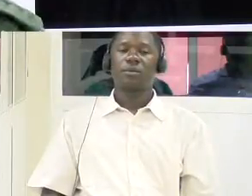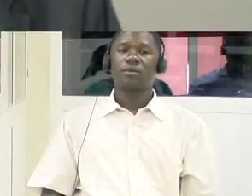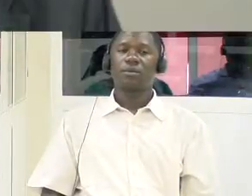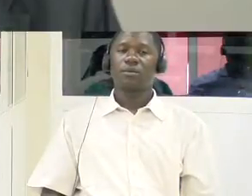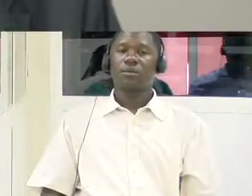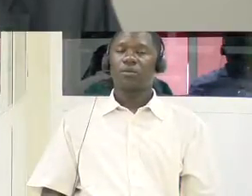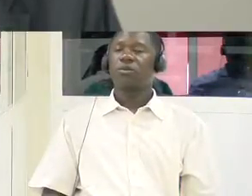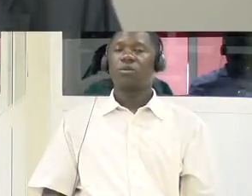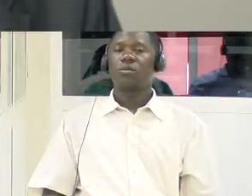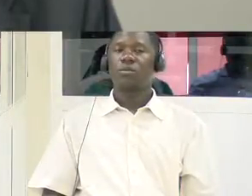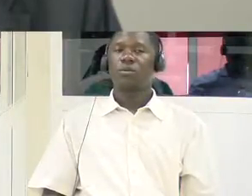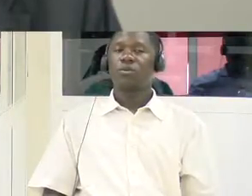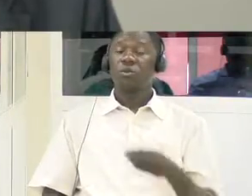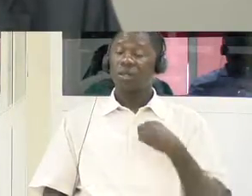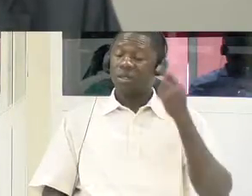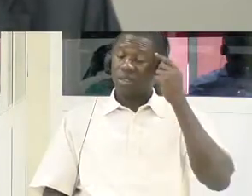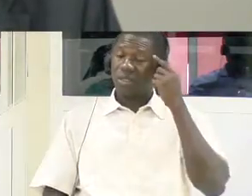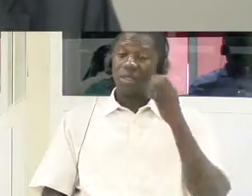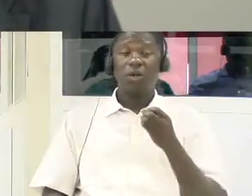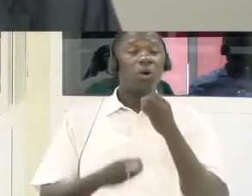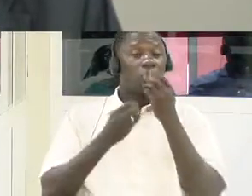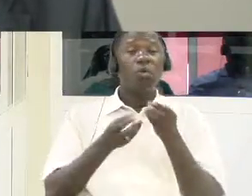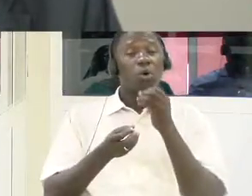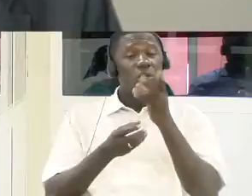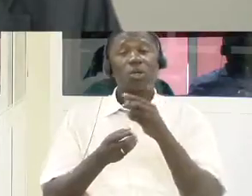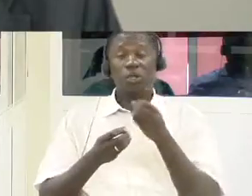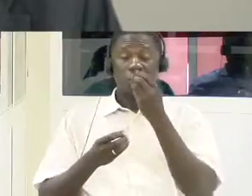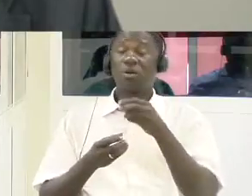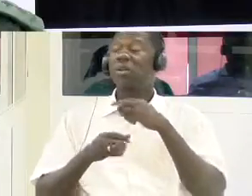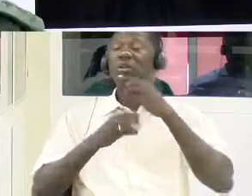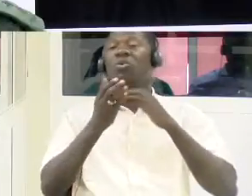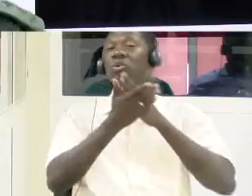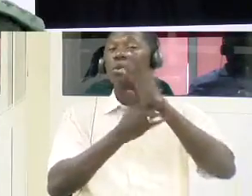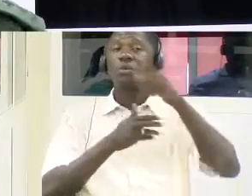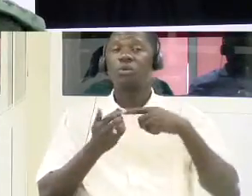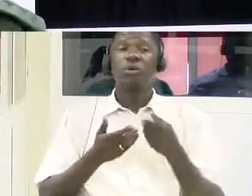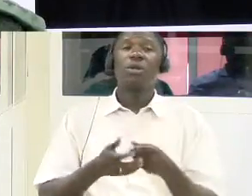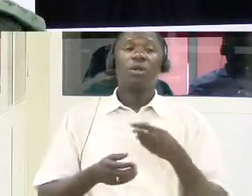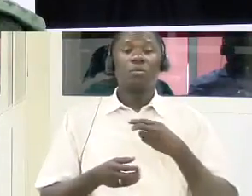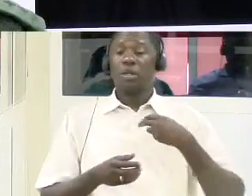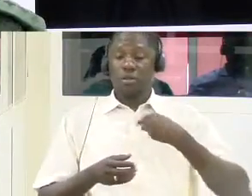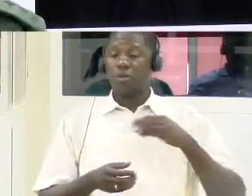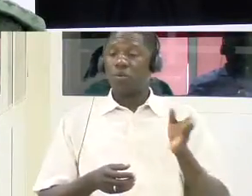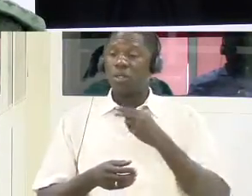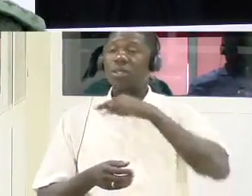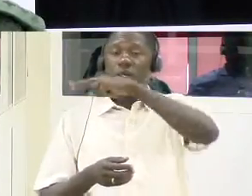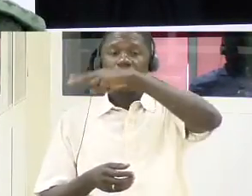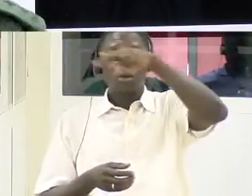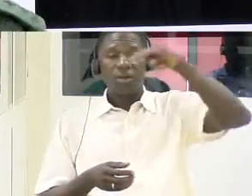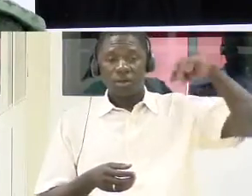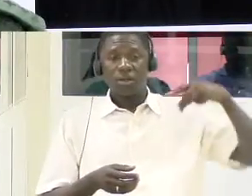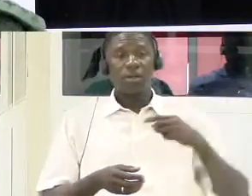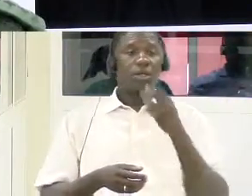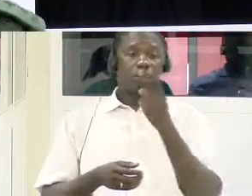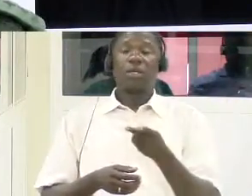I told my soldiers that the order to open fire should only come from me. Even if you are provoked,